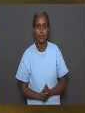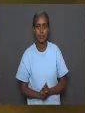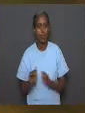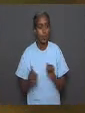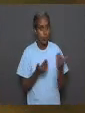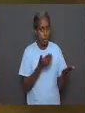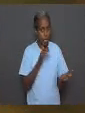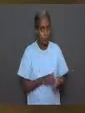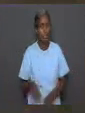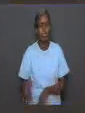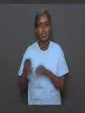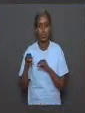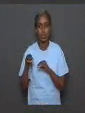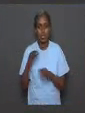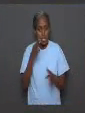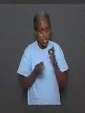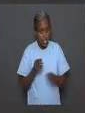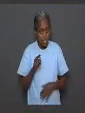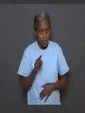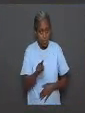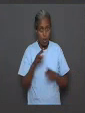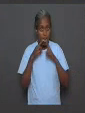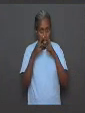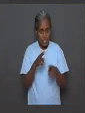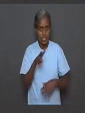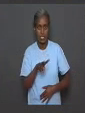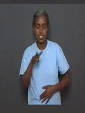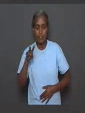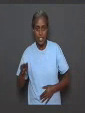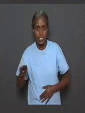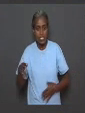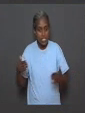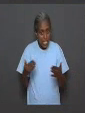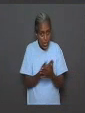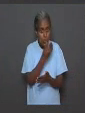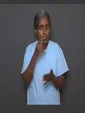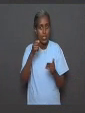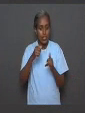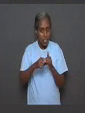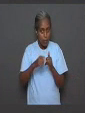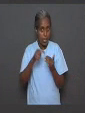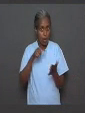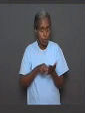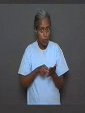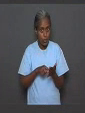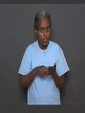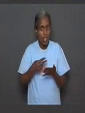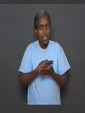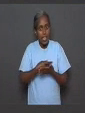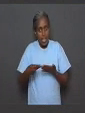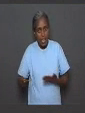Welcome back, students. If you answered that the vector's new terminal point would lie